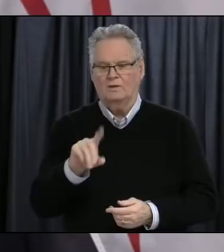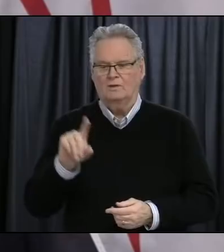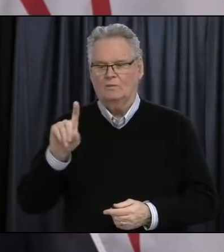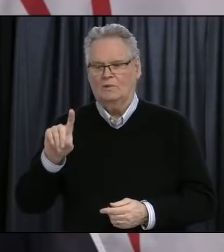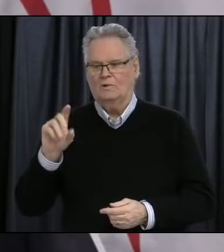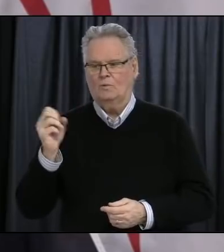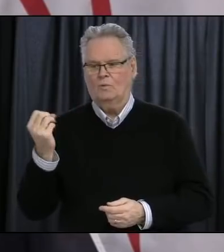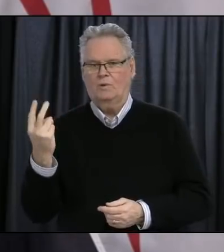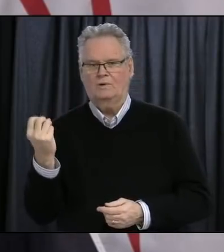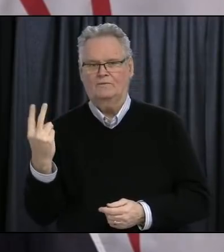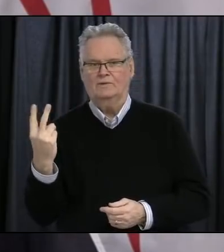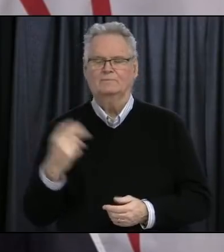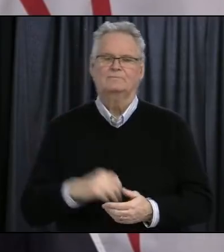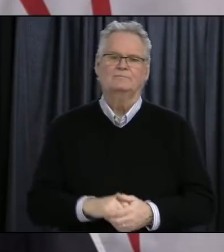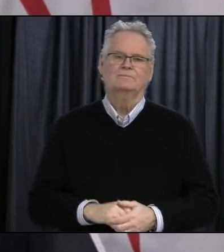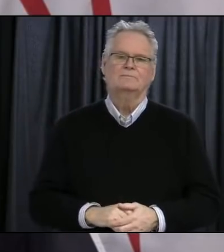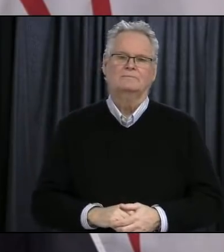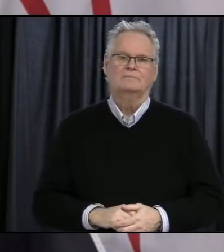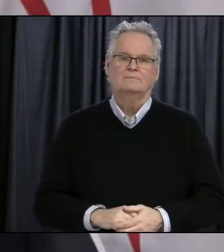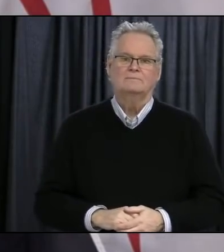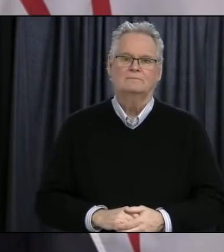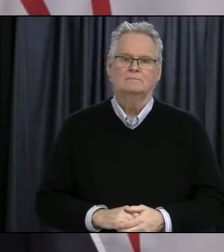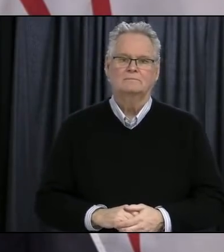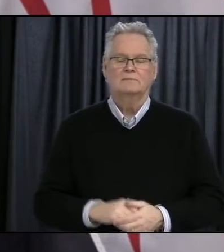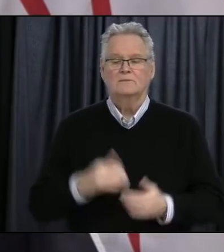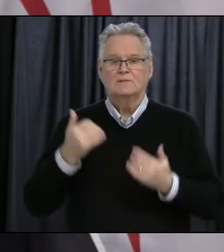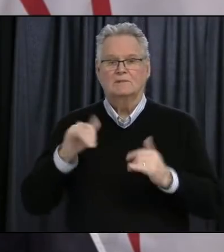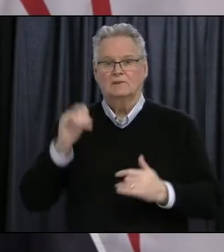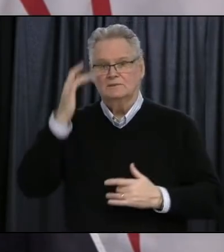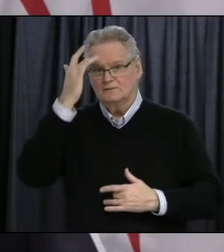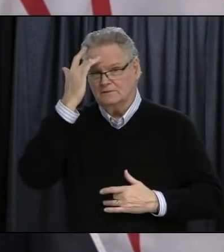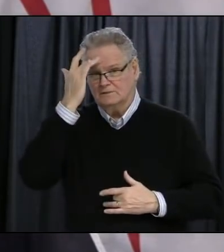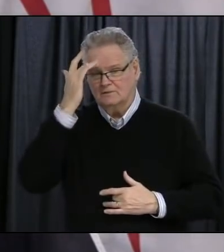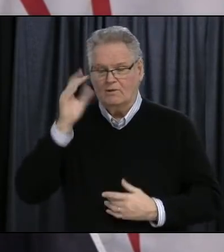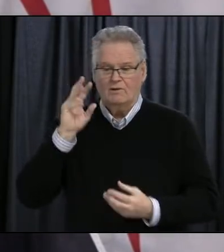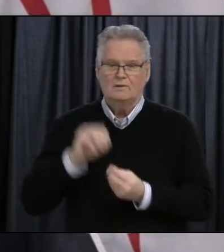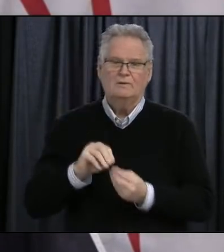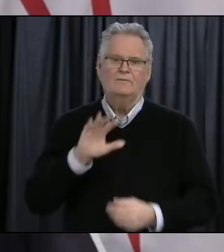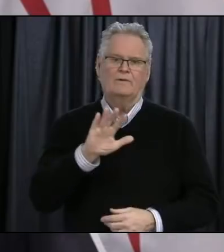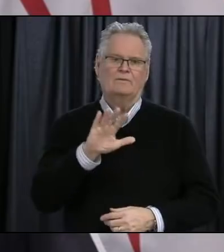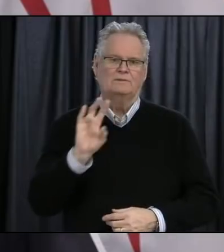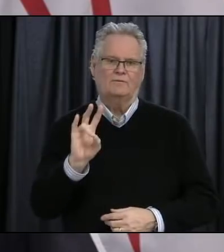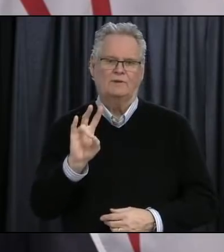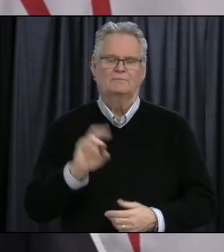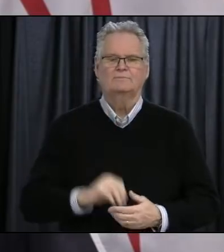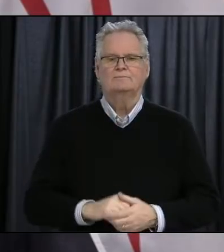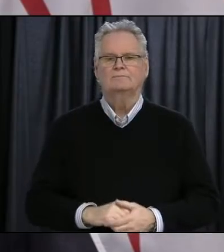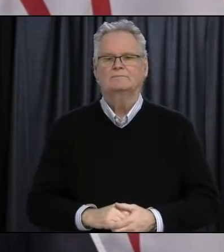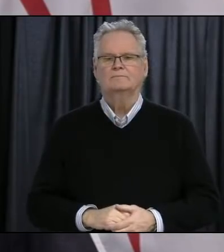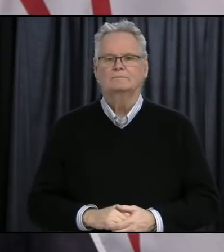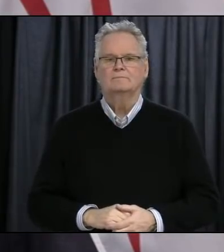3 people are in hospital due to COVID-19. A total of